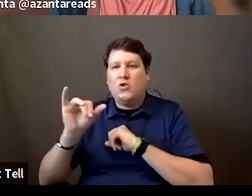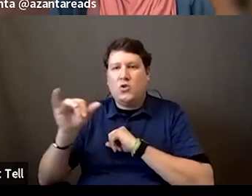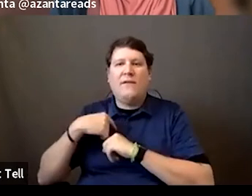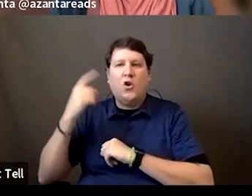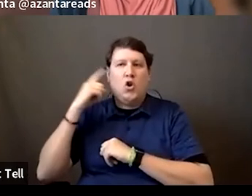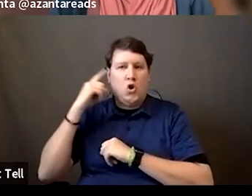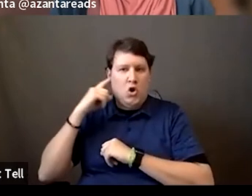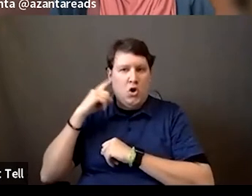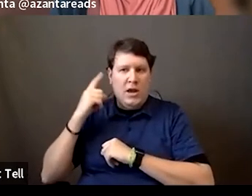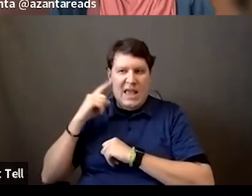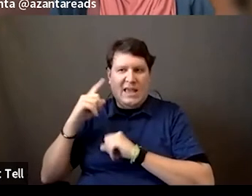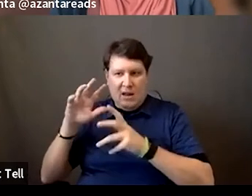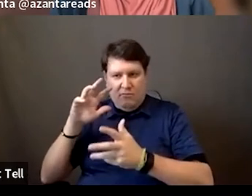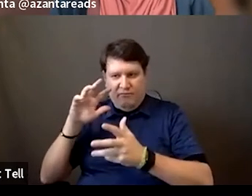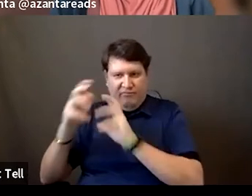it's tough to sort of,